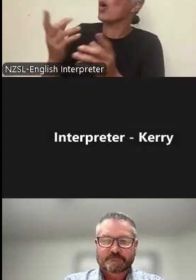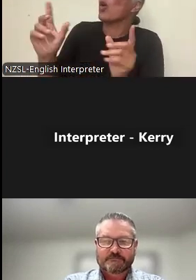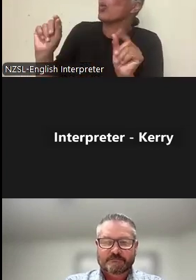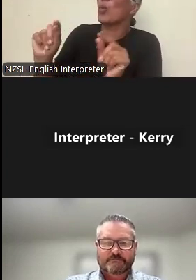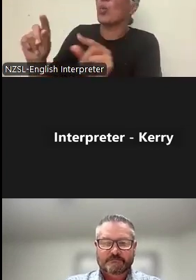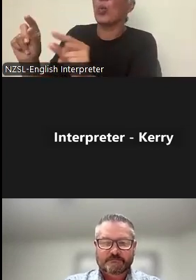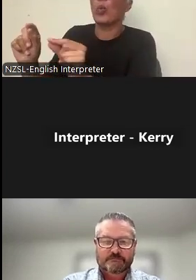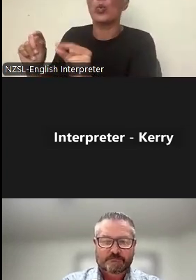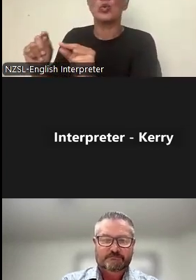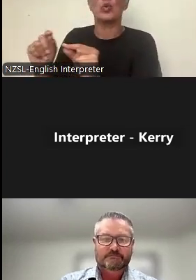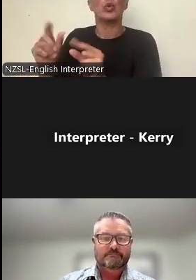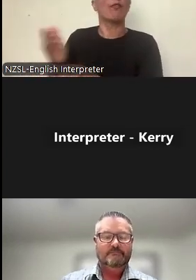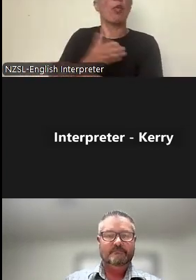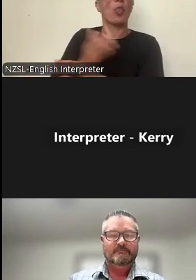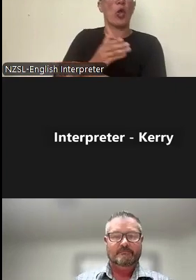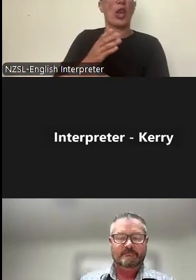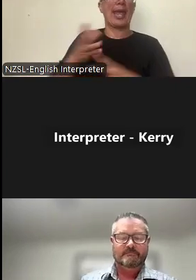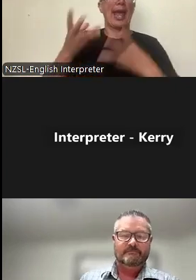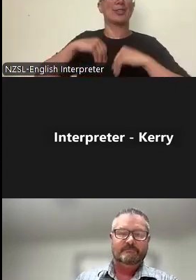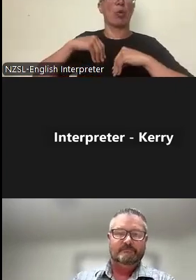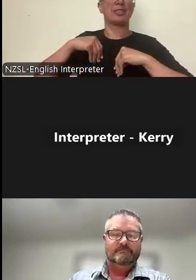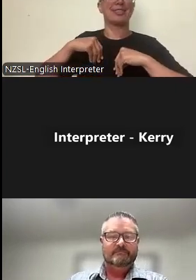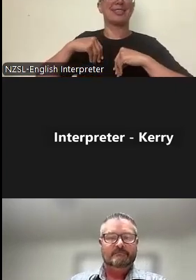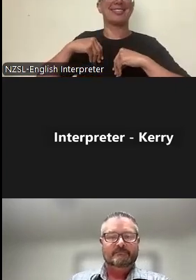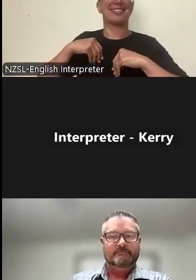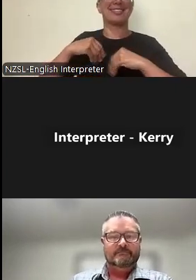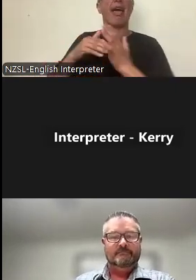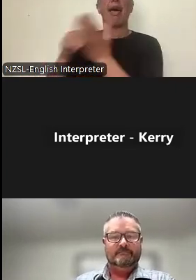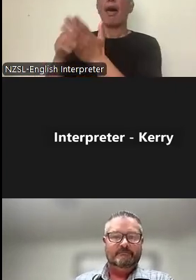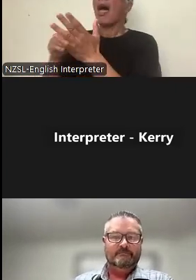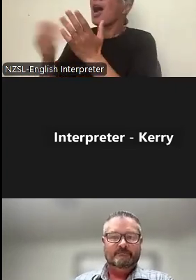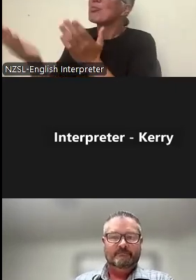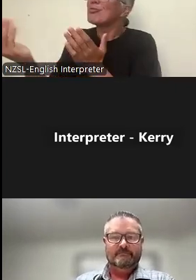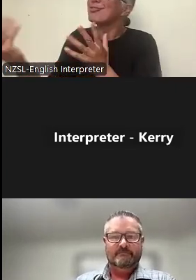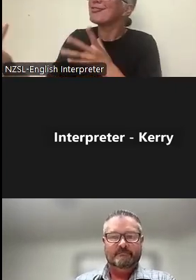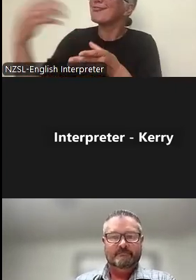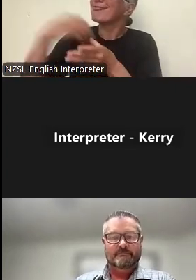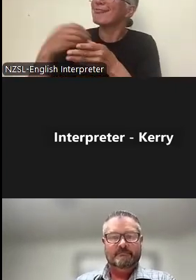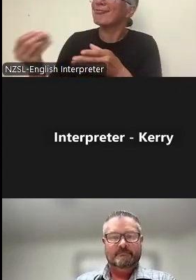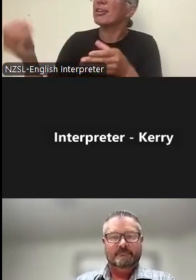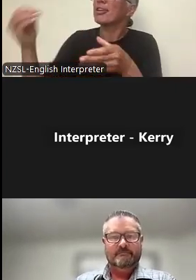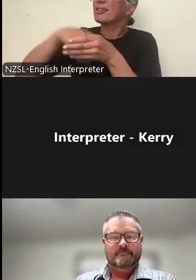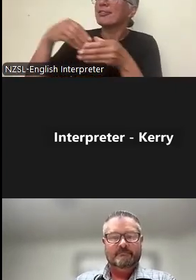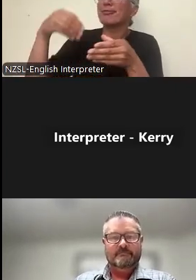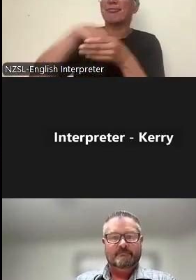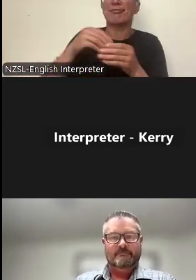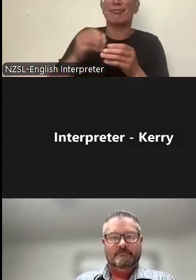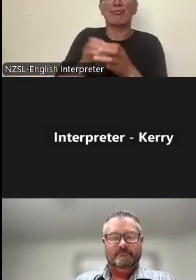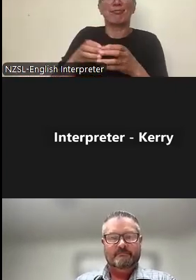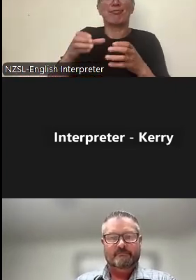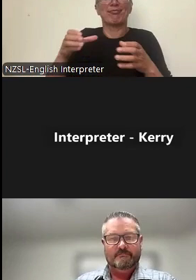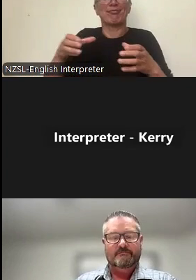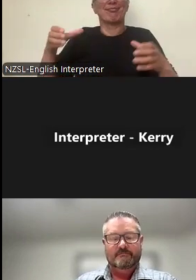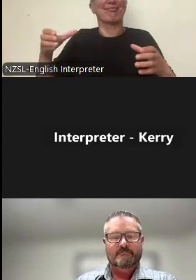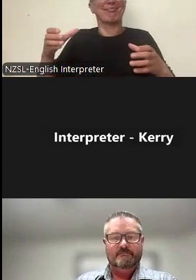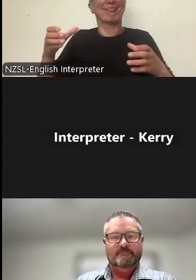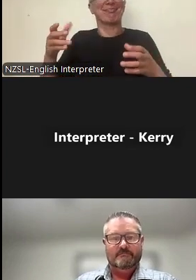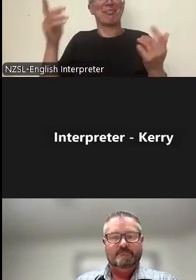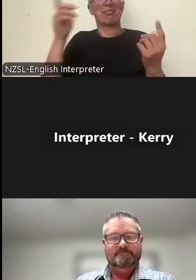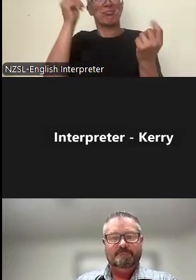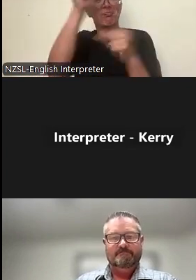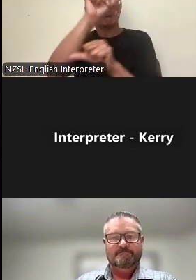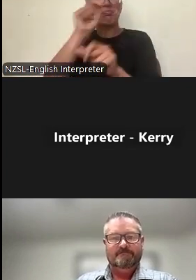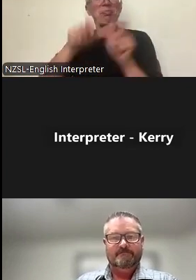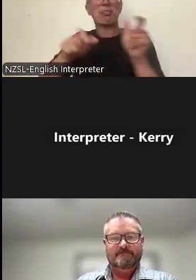the early adopters and then helping to bring the others in was really resonating for me during that presentation.